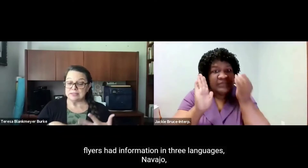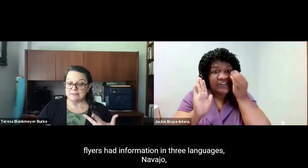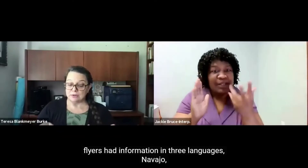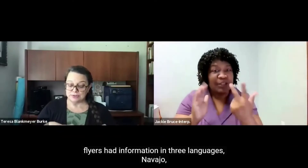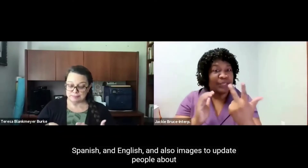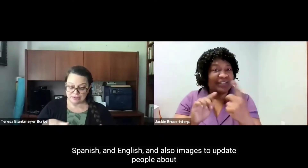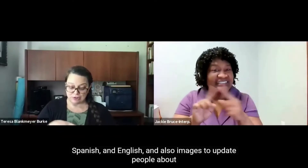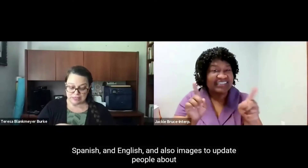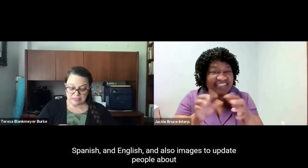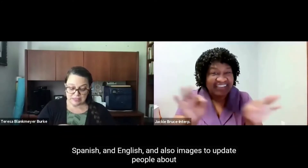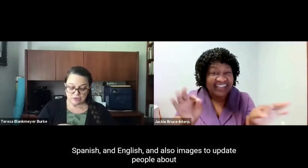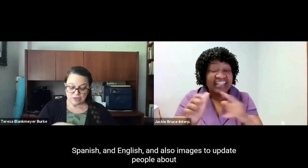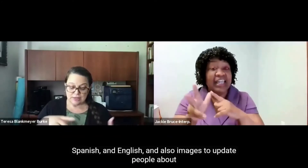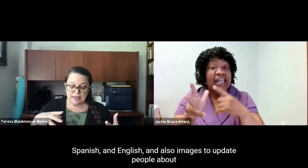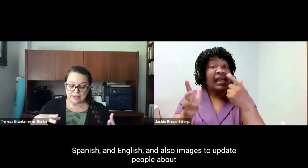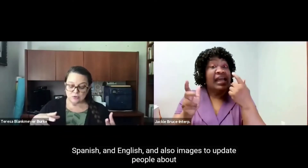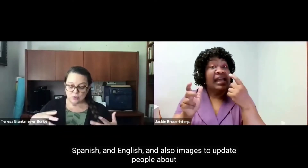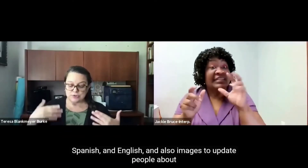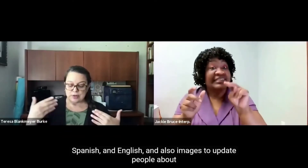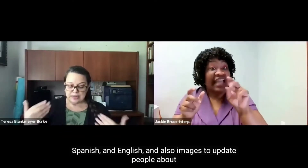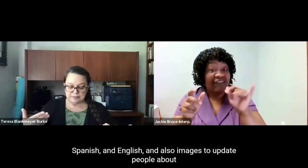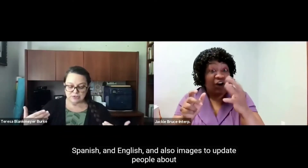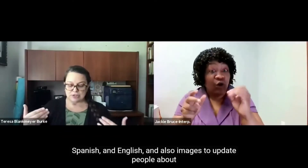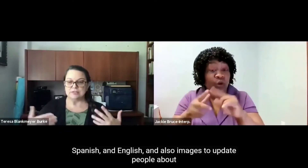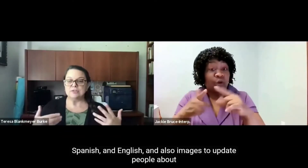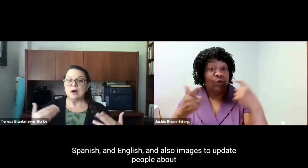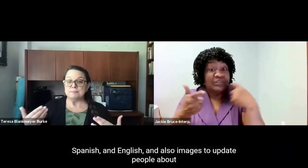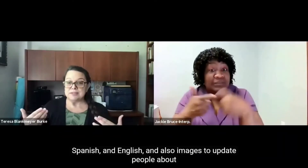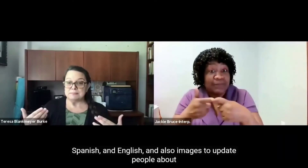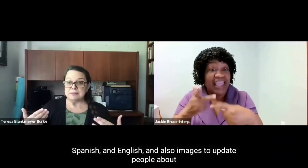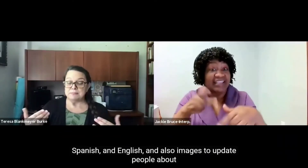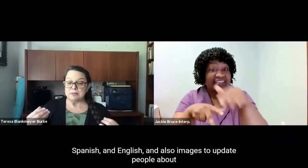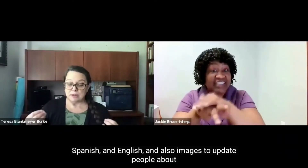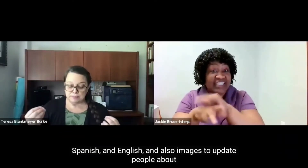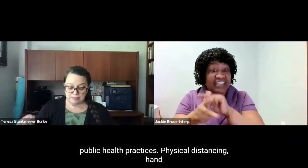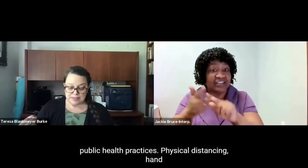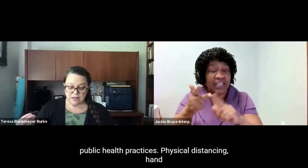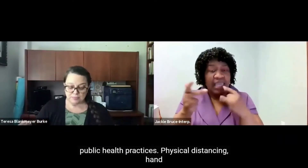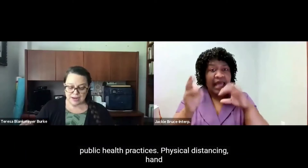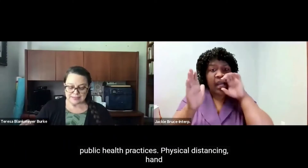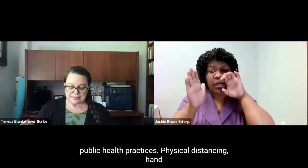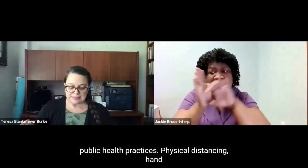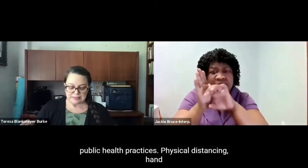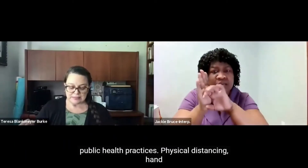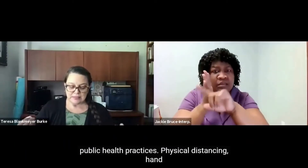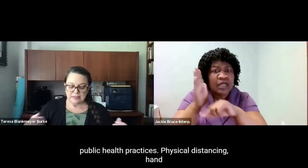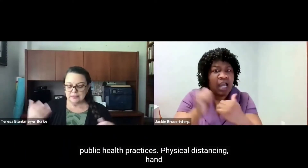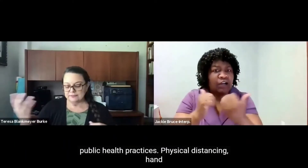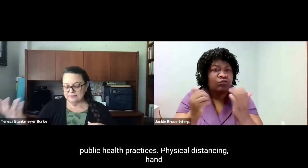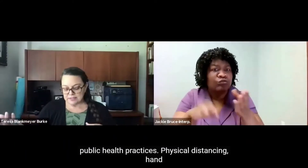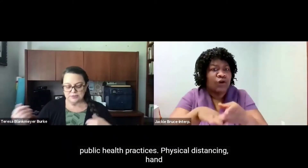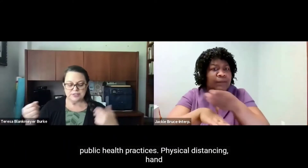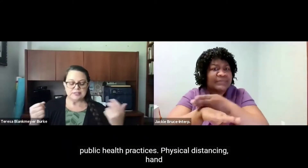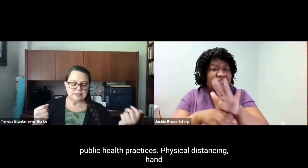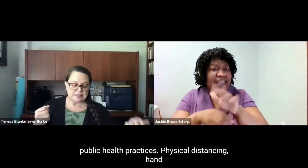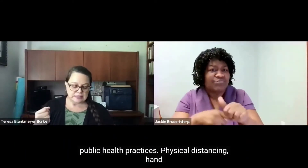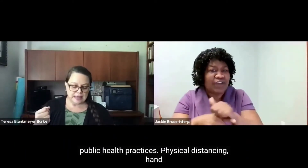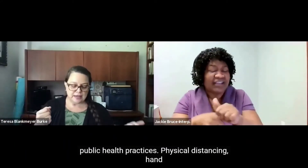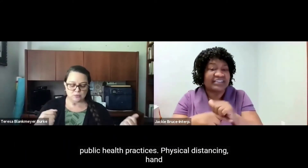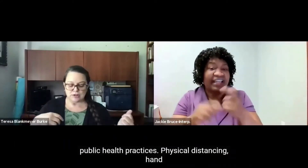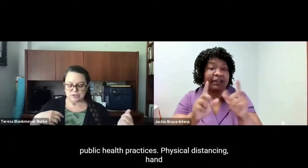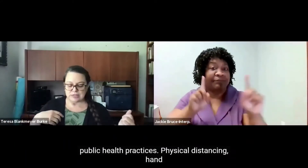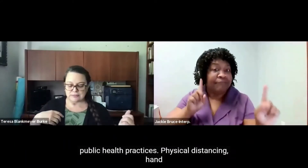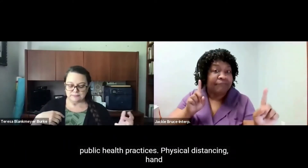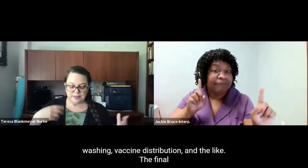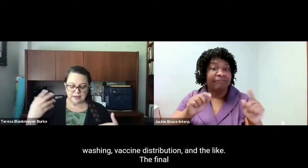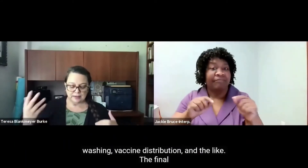languages, Navajo, Spanish, and English, and also images to update people about public health practices, physical distancing,